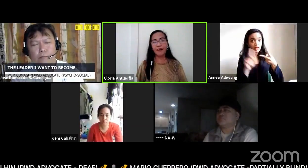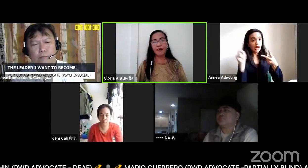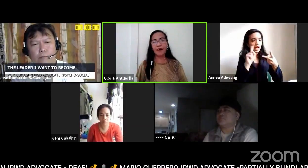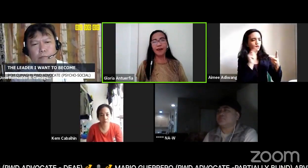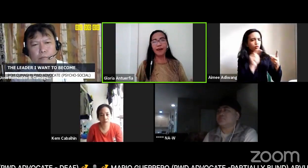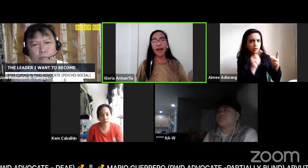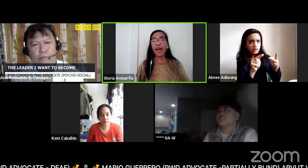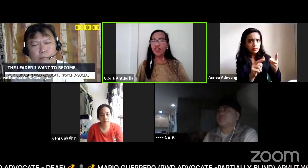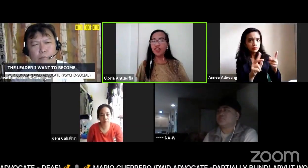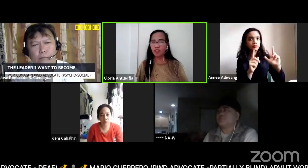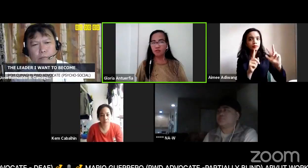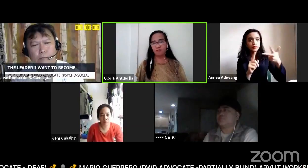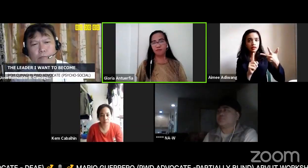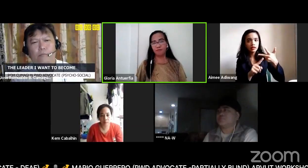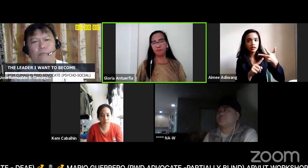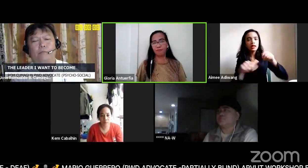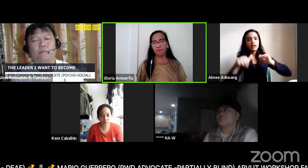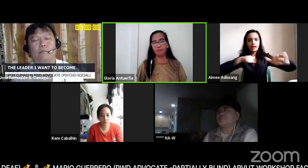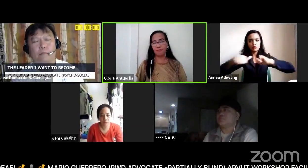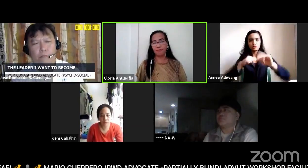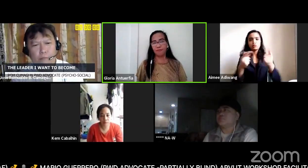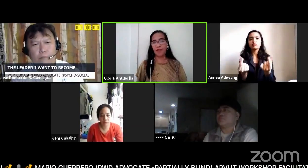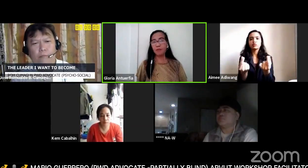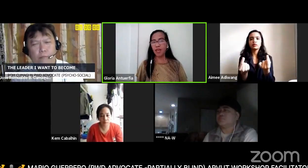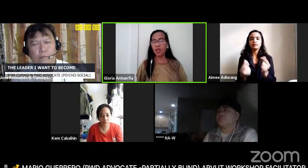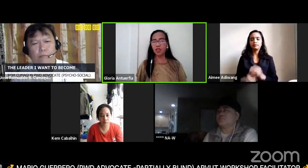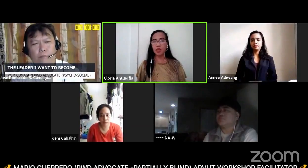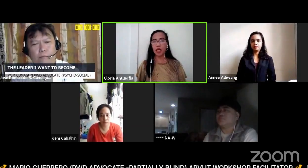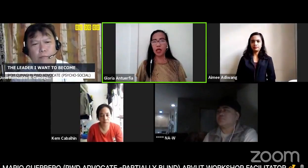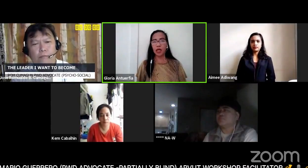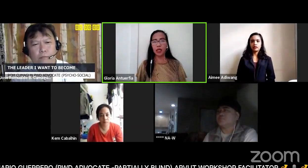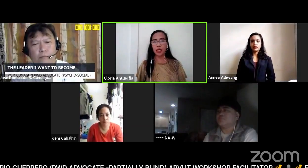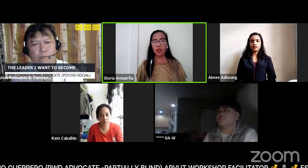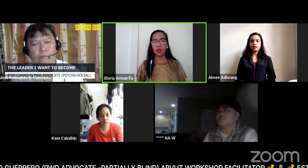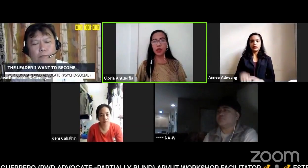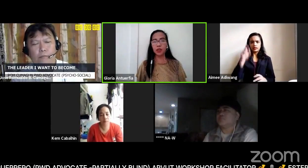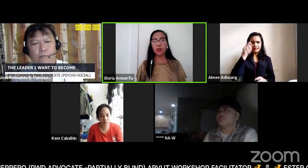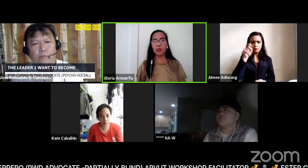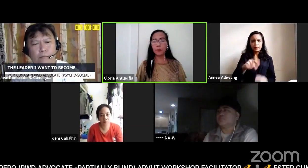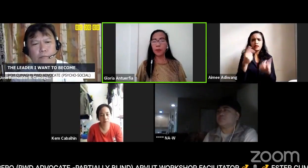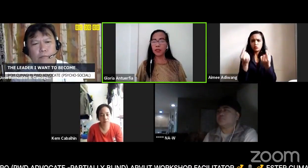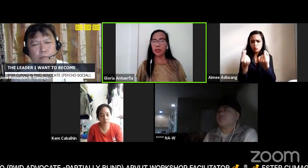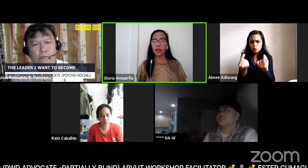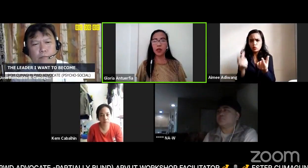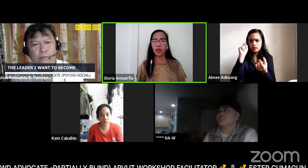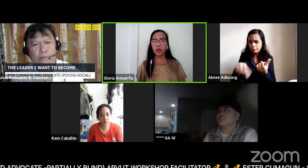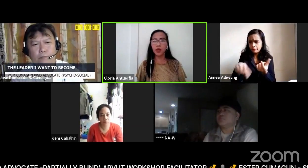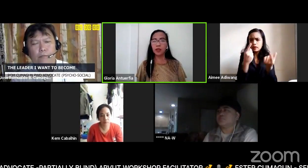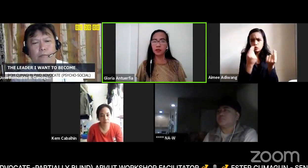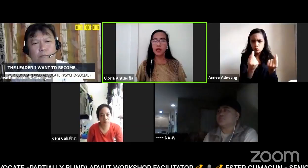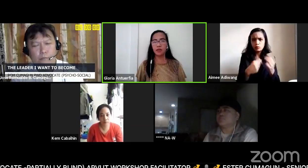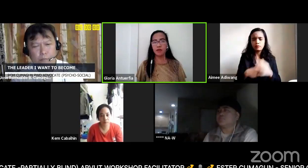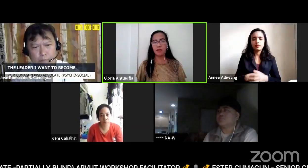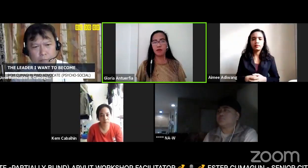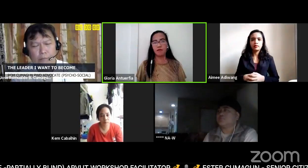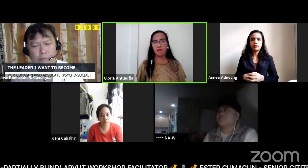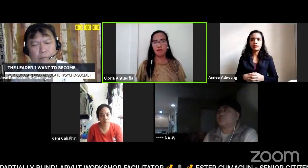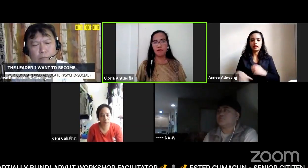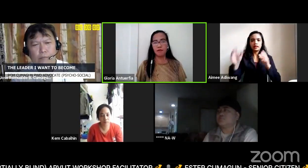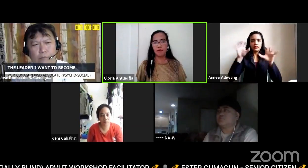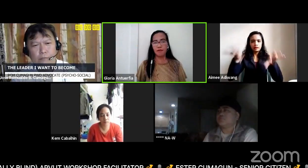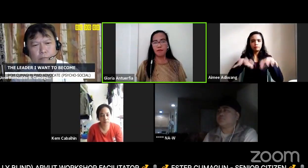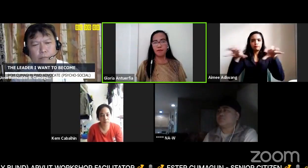and action. Application kaagad. Yun para sa akin, yun ang good